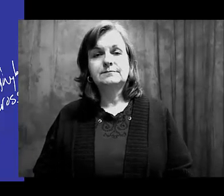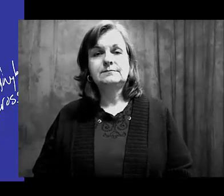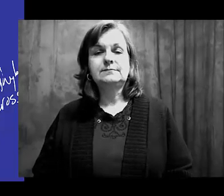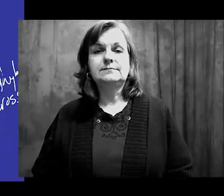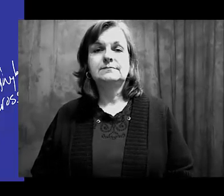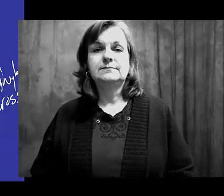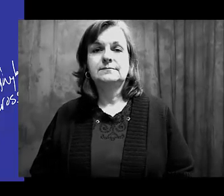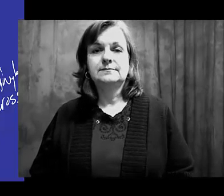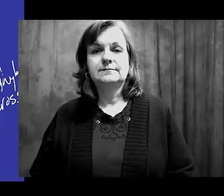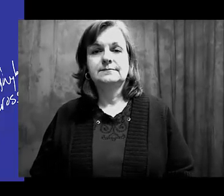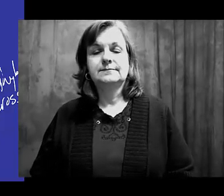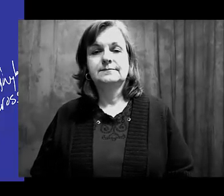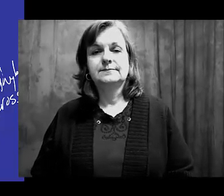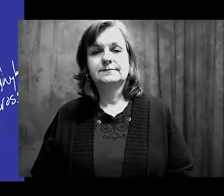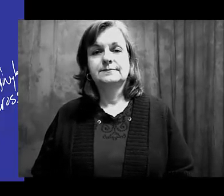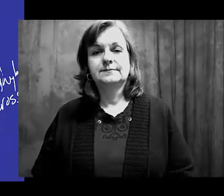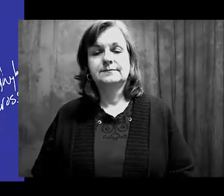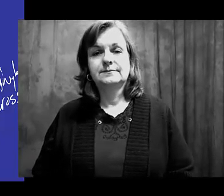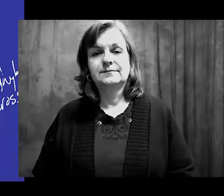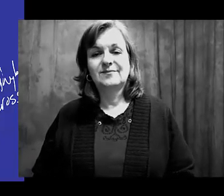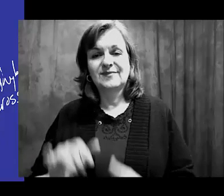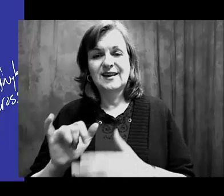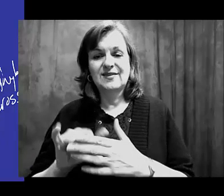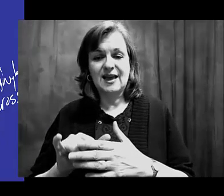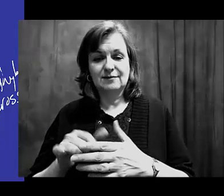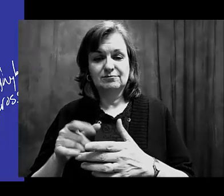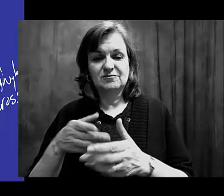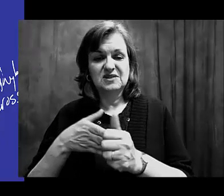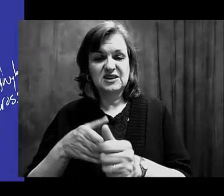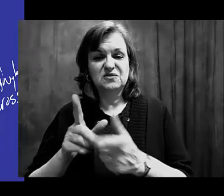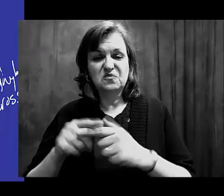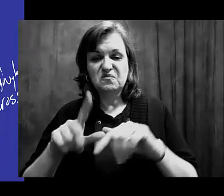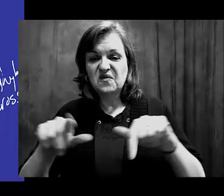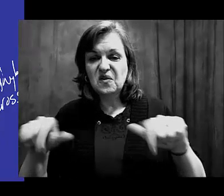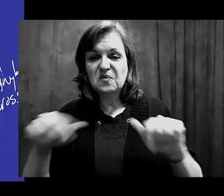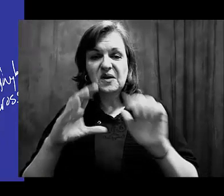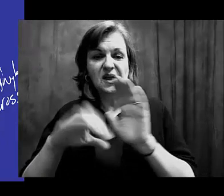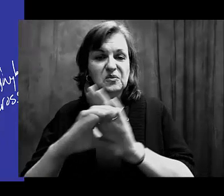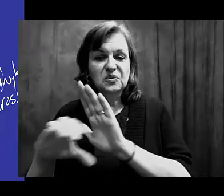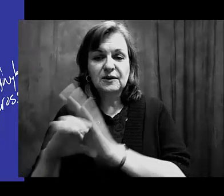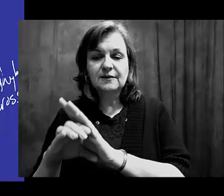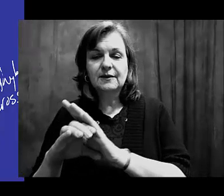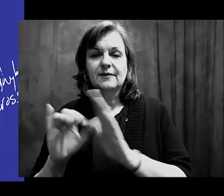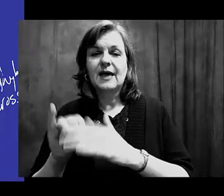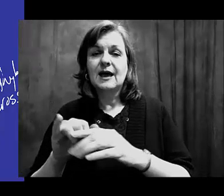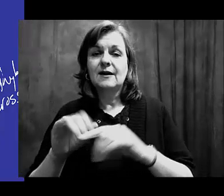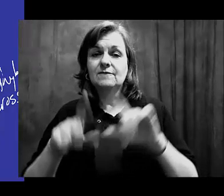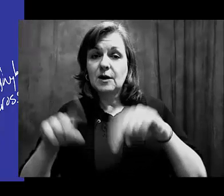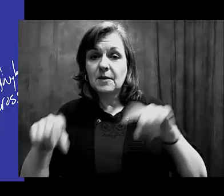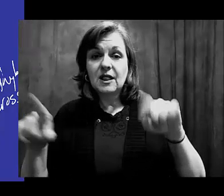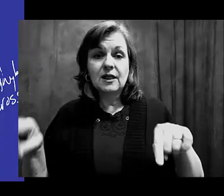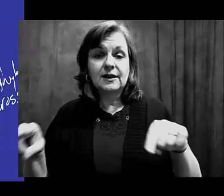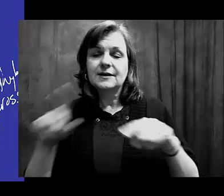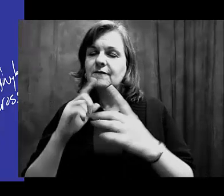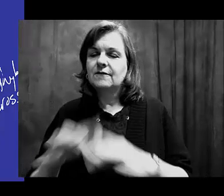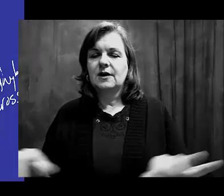So that gave us variability. That variability we said was extremely important